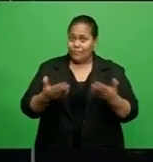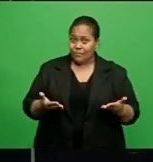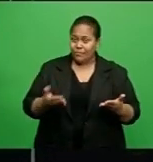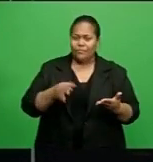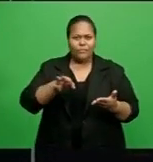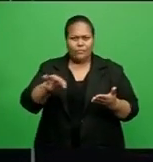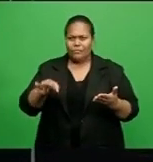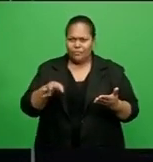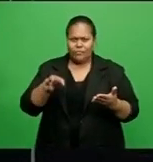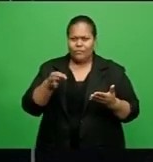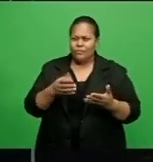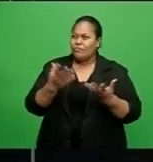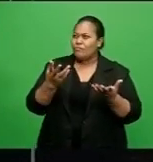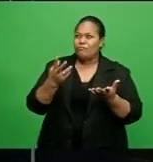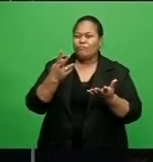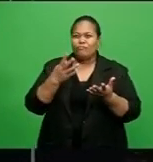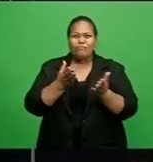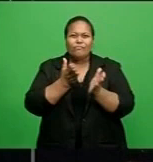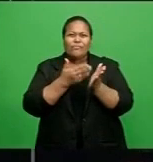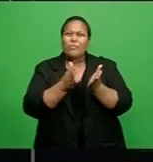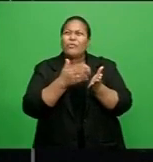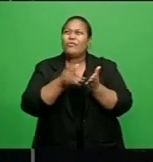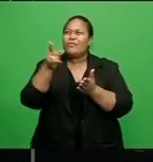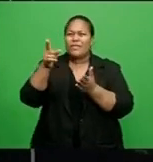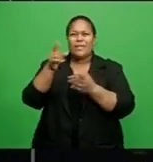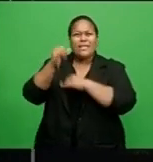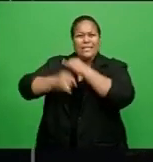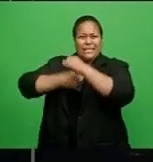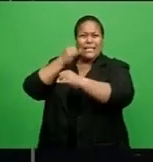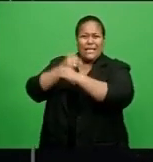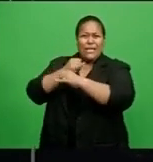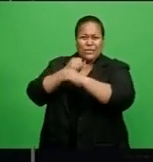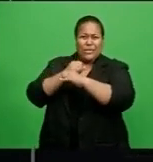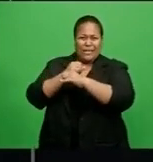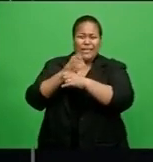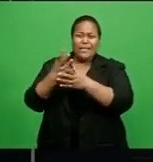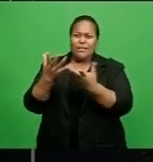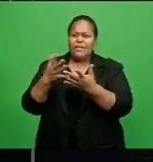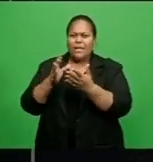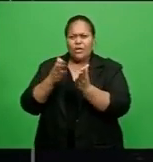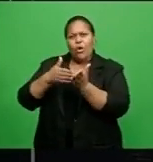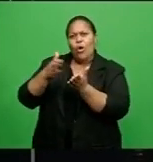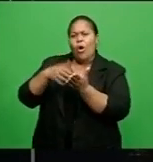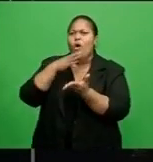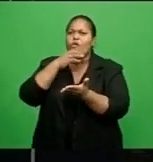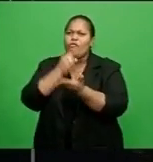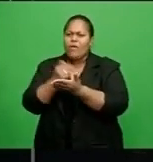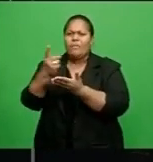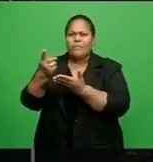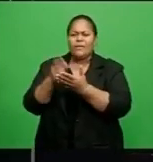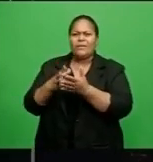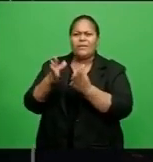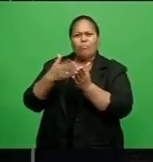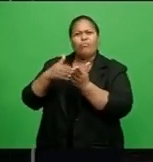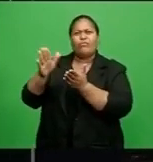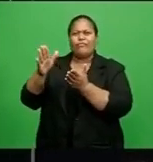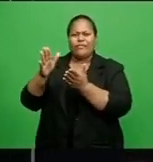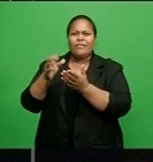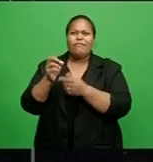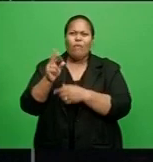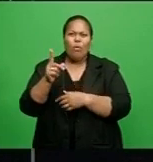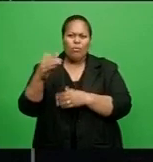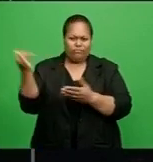medical institution overseas that can certify quarantine outside our borders. Permanent Secretary for Health Dr. James Fong